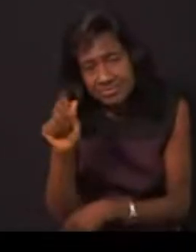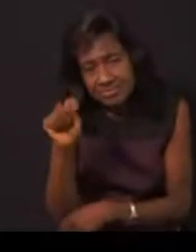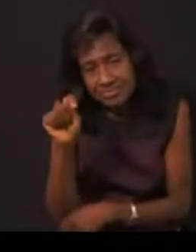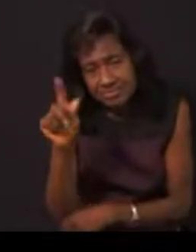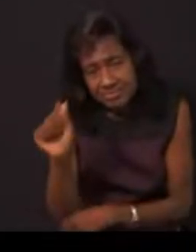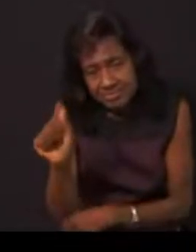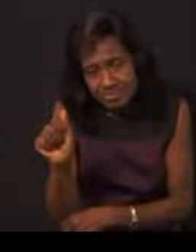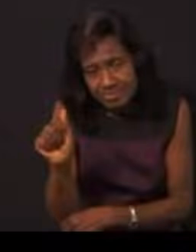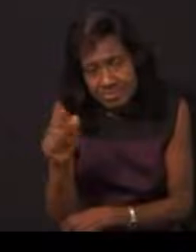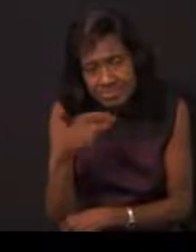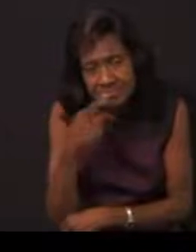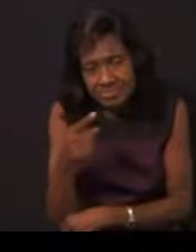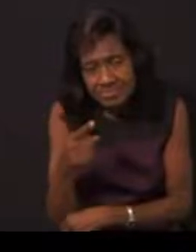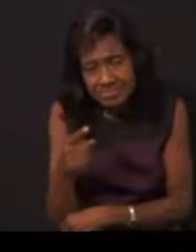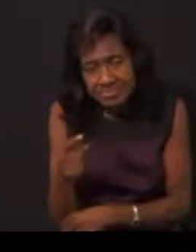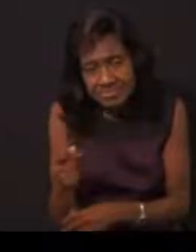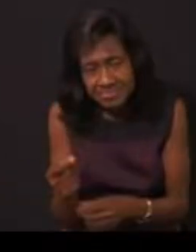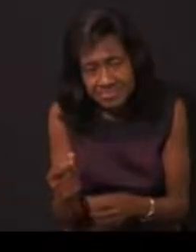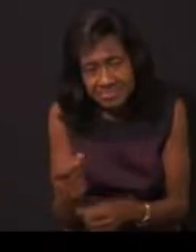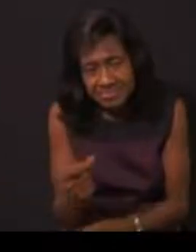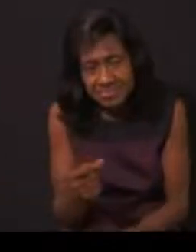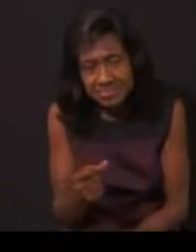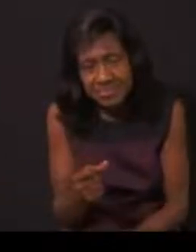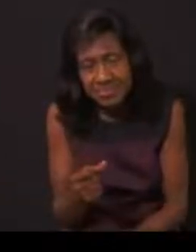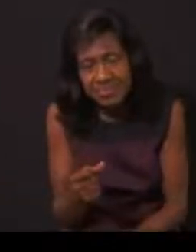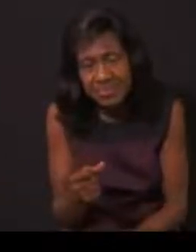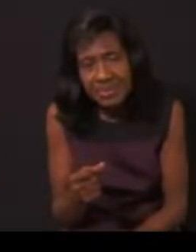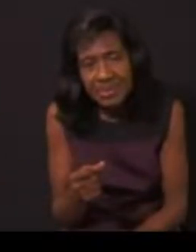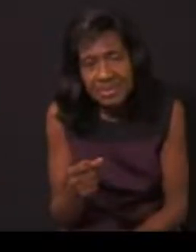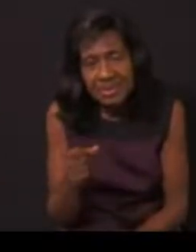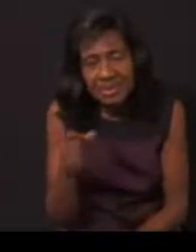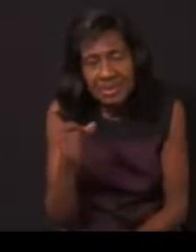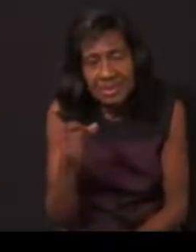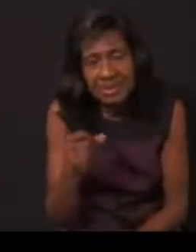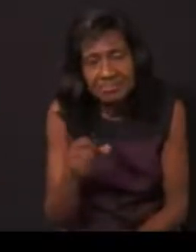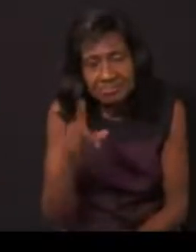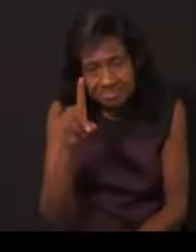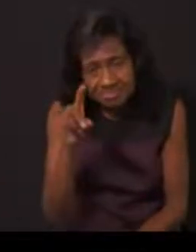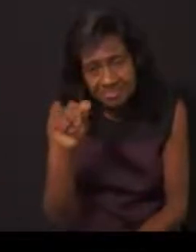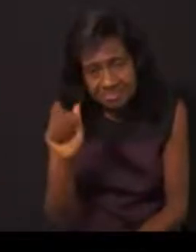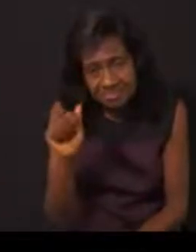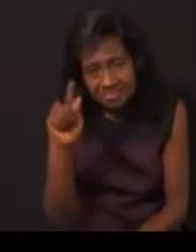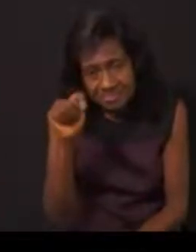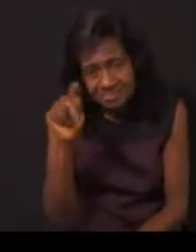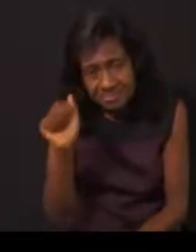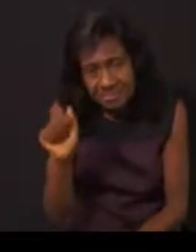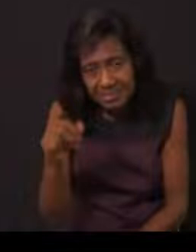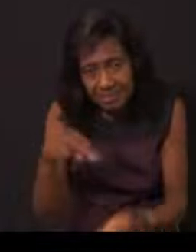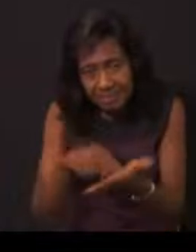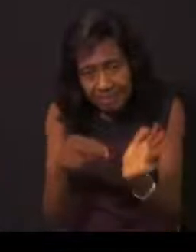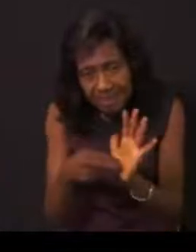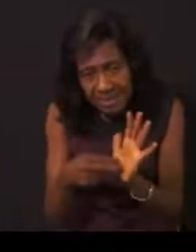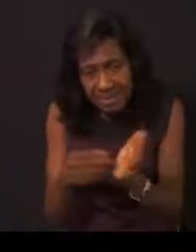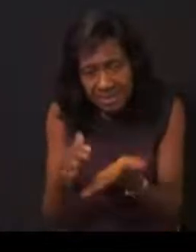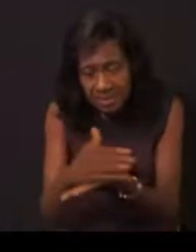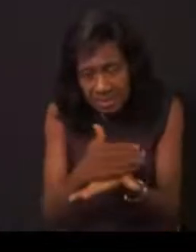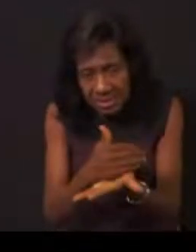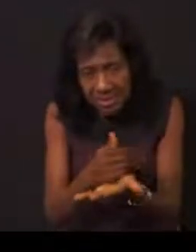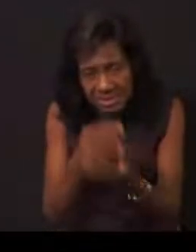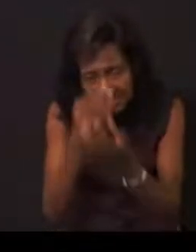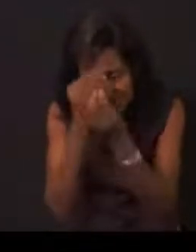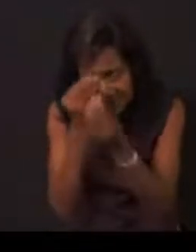of the modeling that the Premier alluded to is data driven, and we feel that it's very important to have somebody